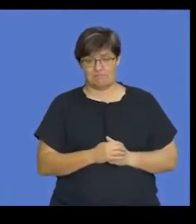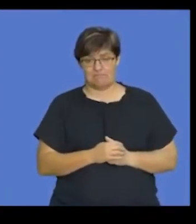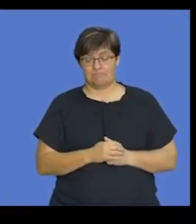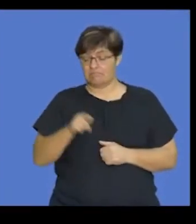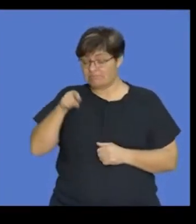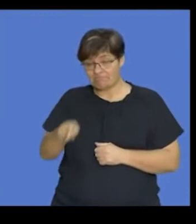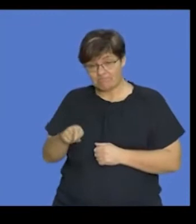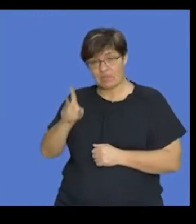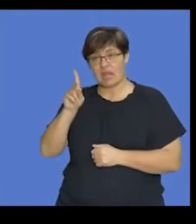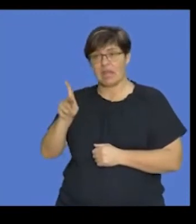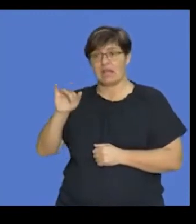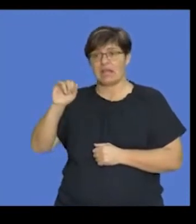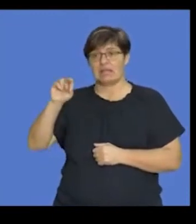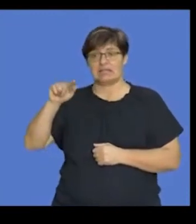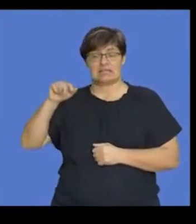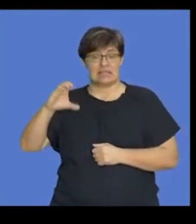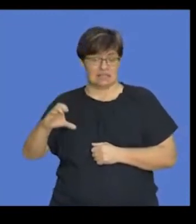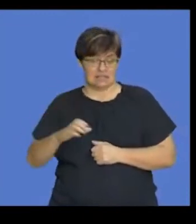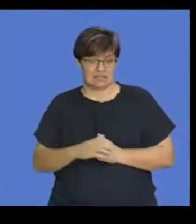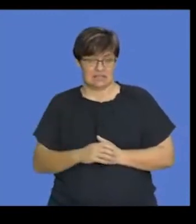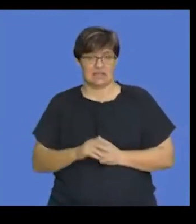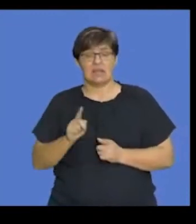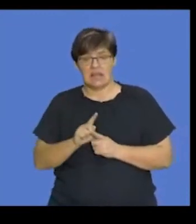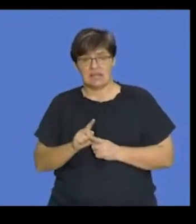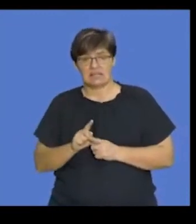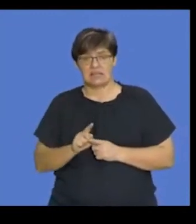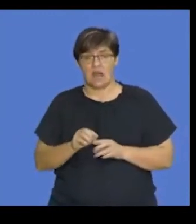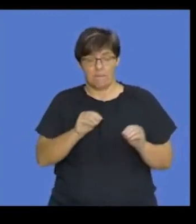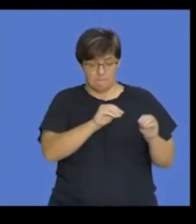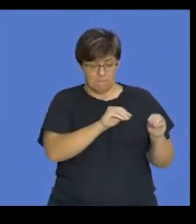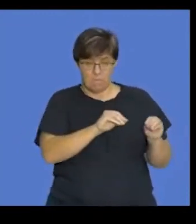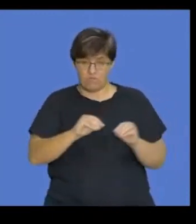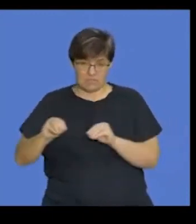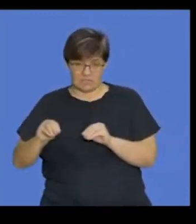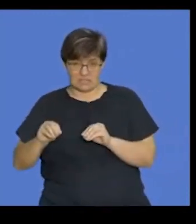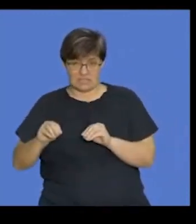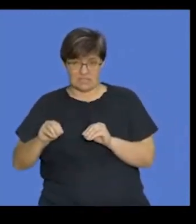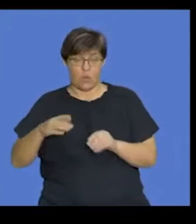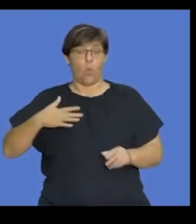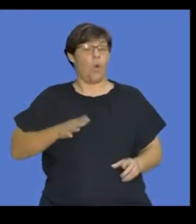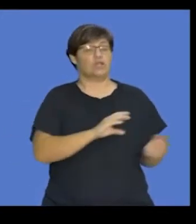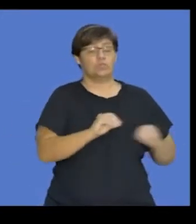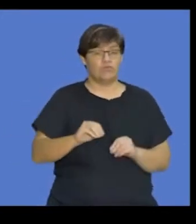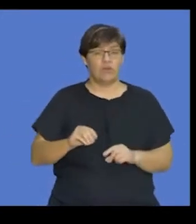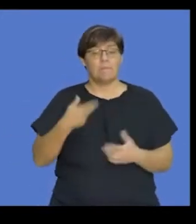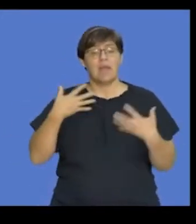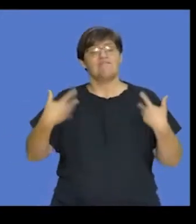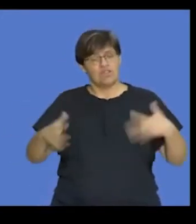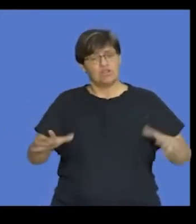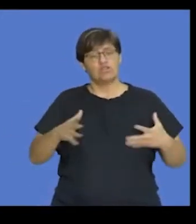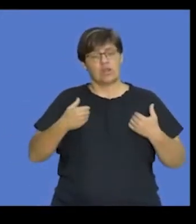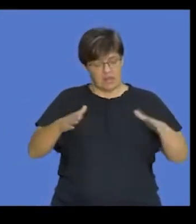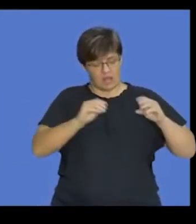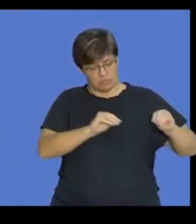Then, kinetic friction is the force that opposes the motion, not tendency to move now,